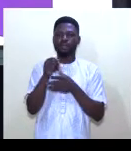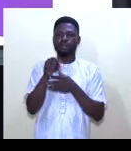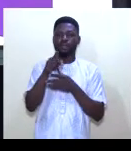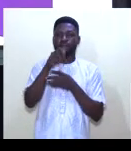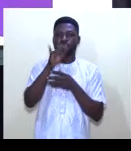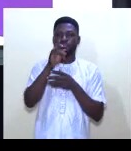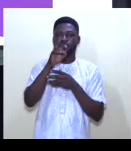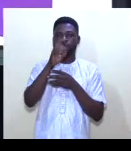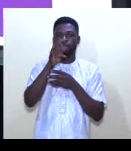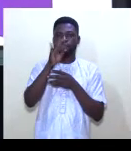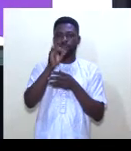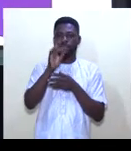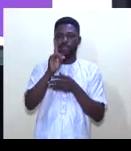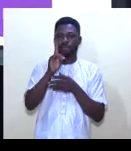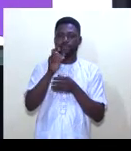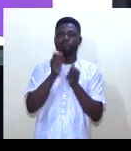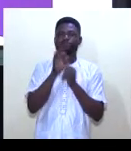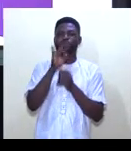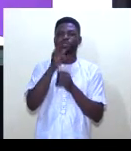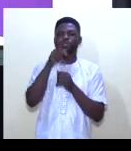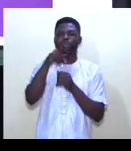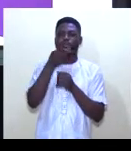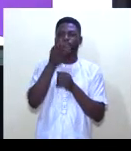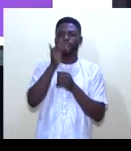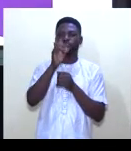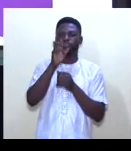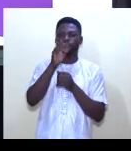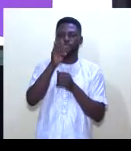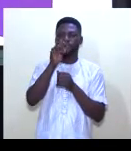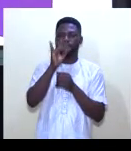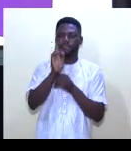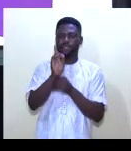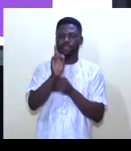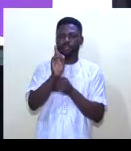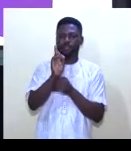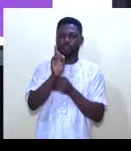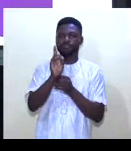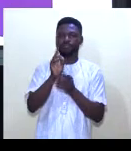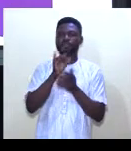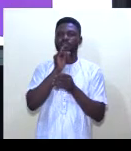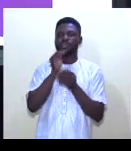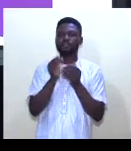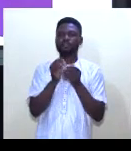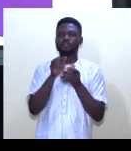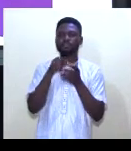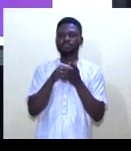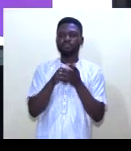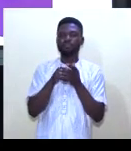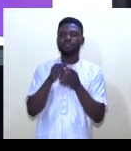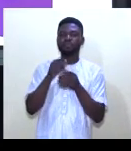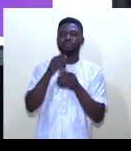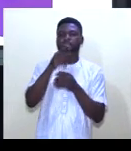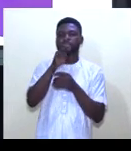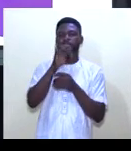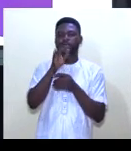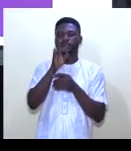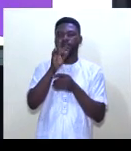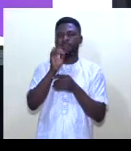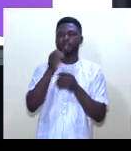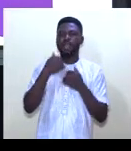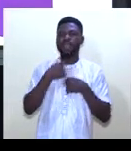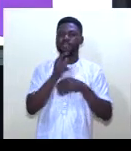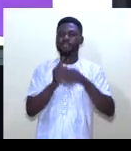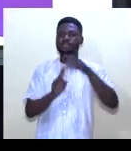out. Can you pick it out? The one that's a pyramid? Well, it is this one. Pyramids have